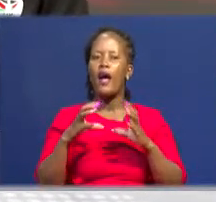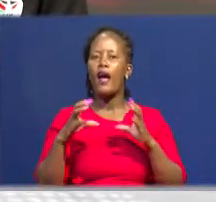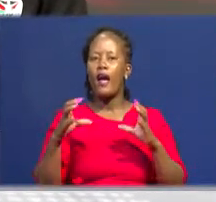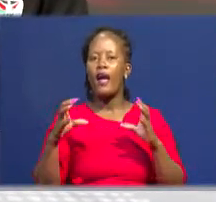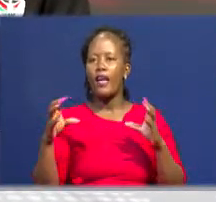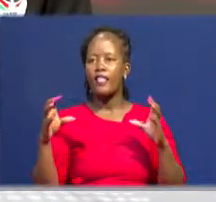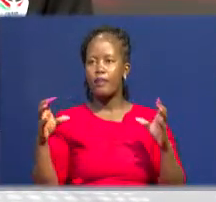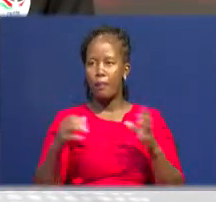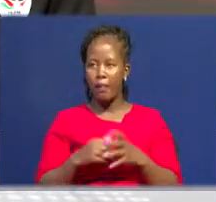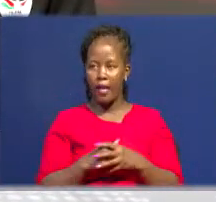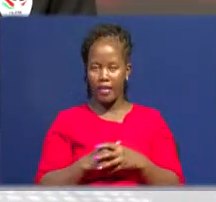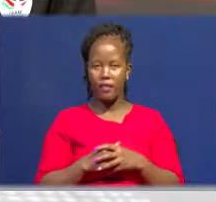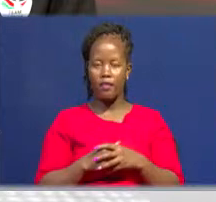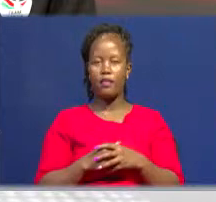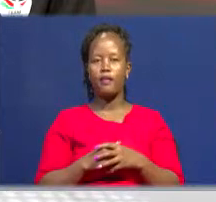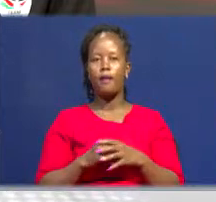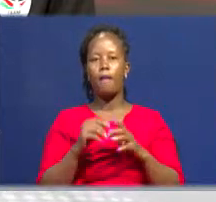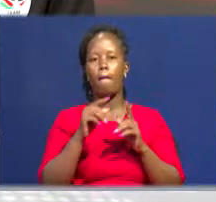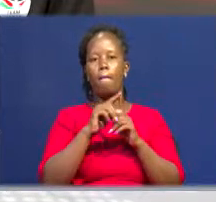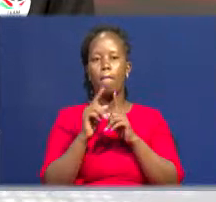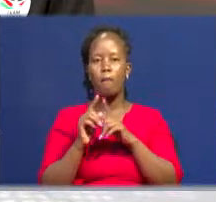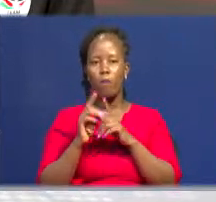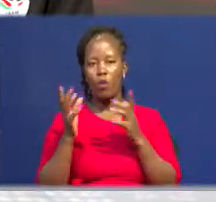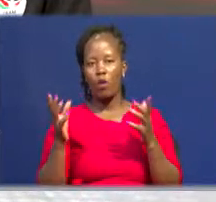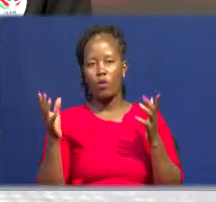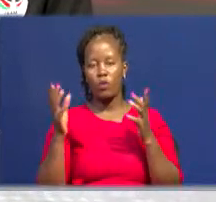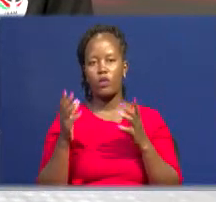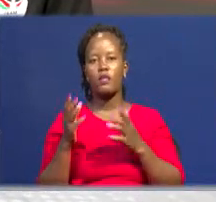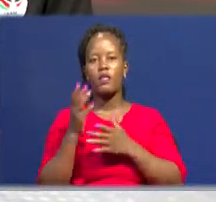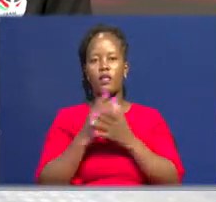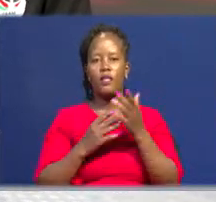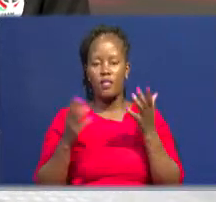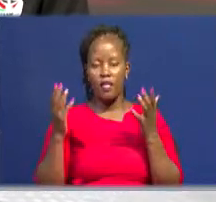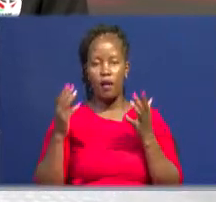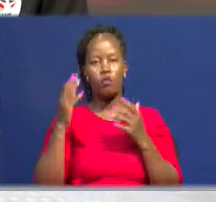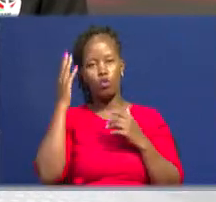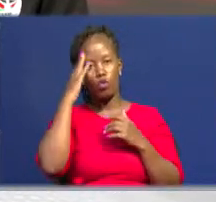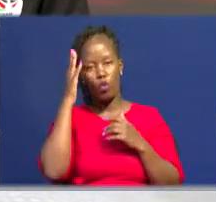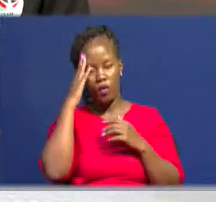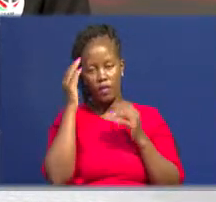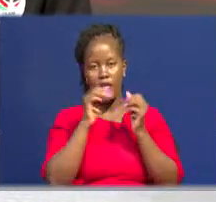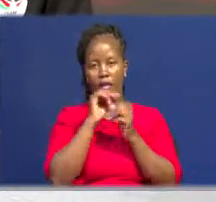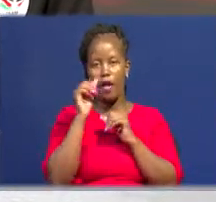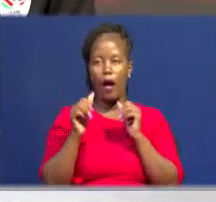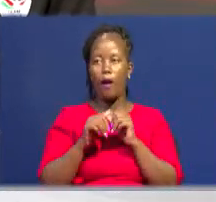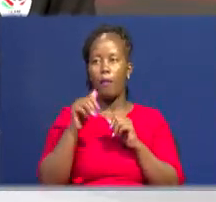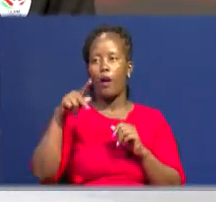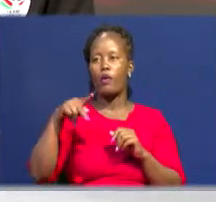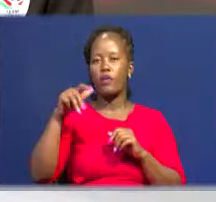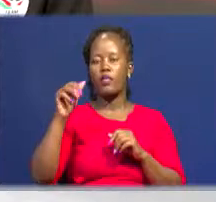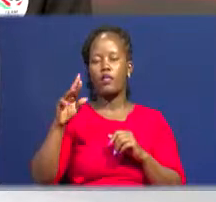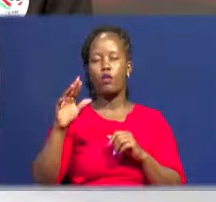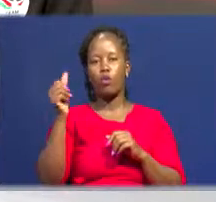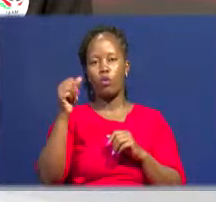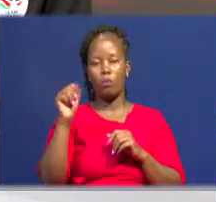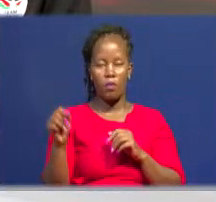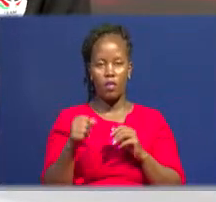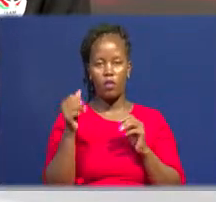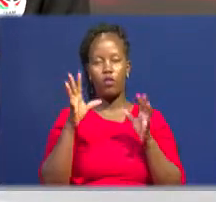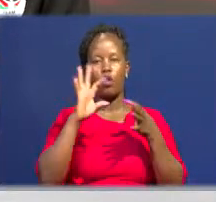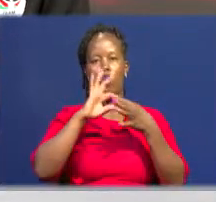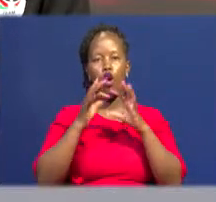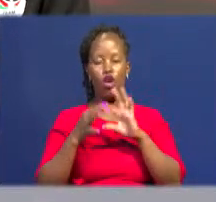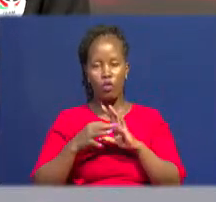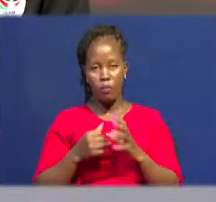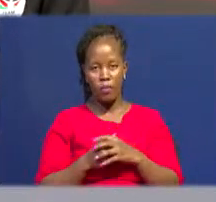our sports. We are looking at qualifying for Paralympic Games. We are still